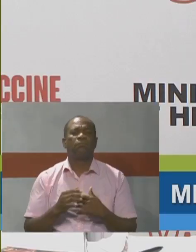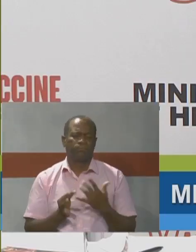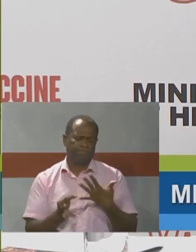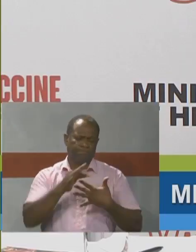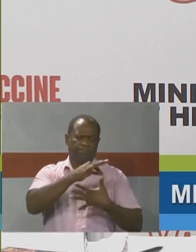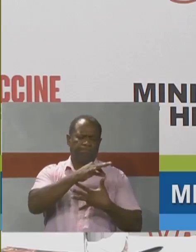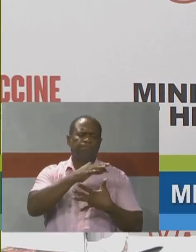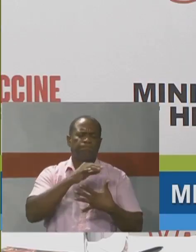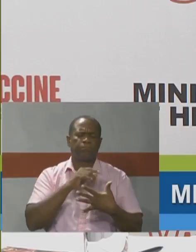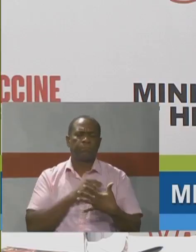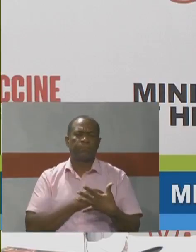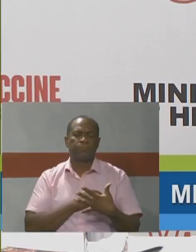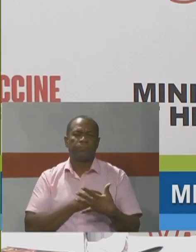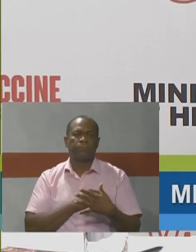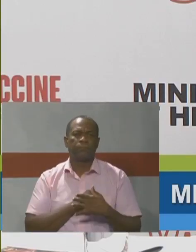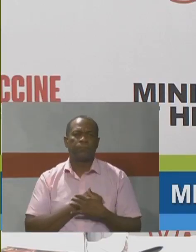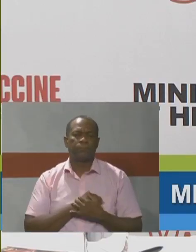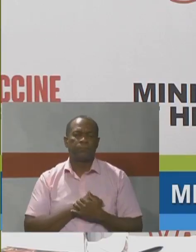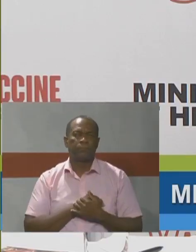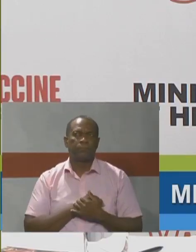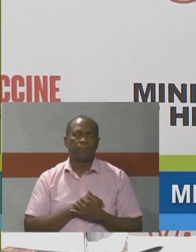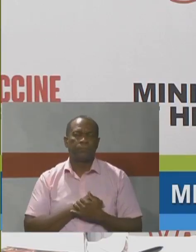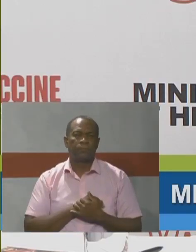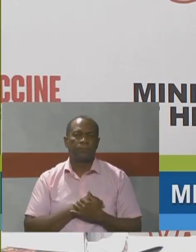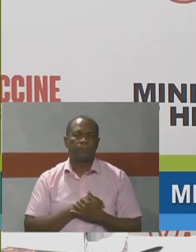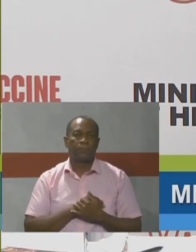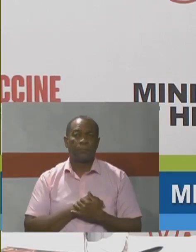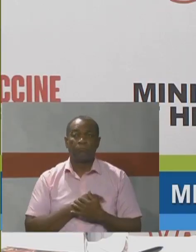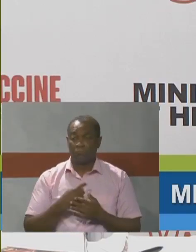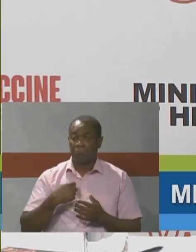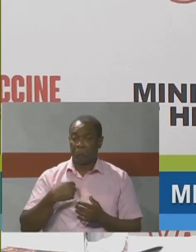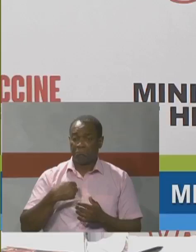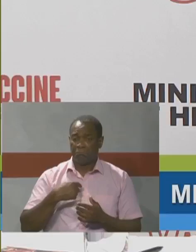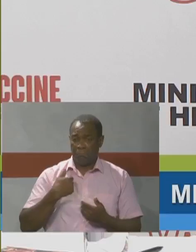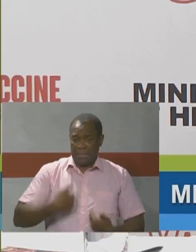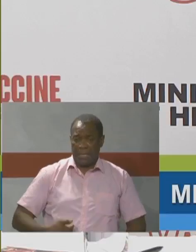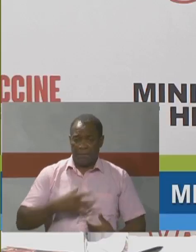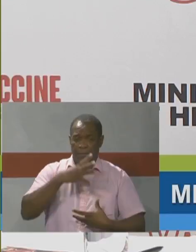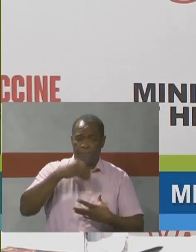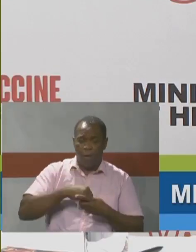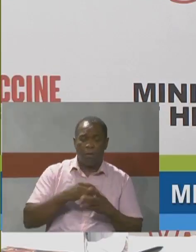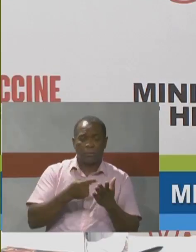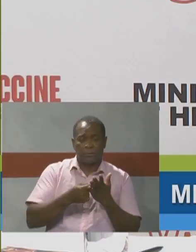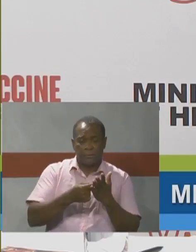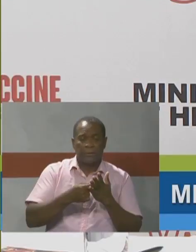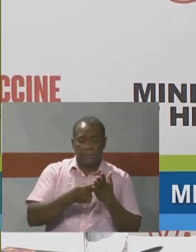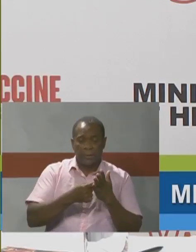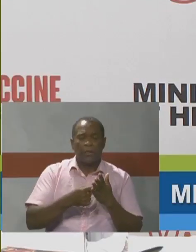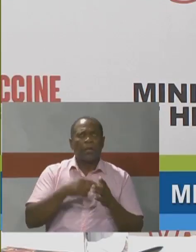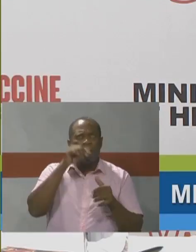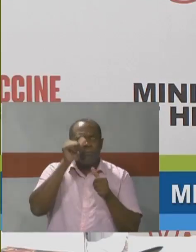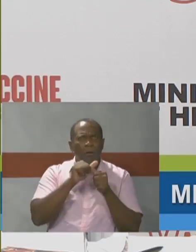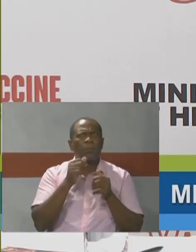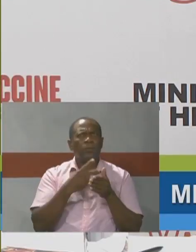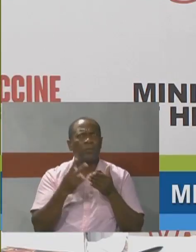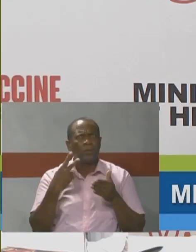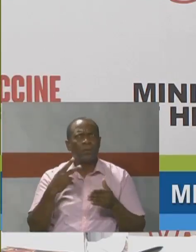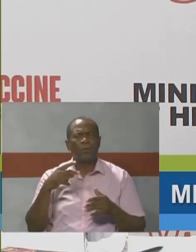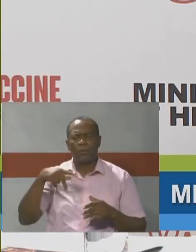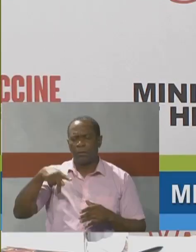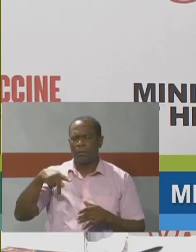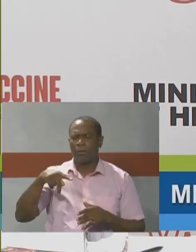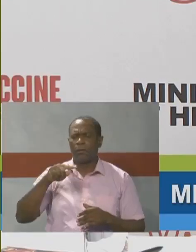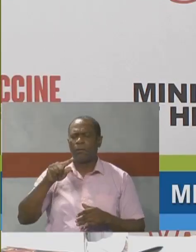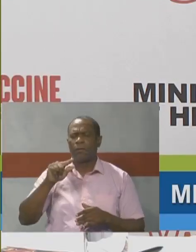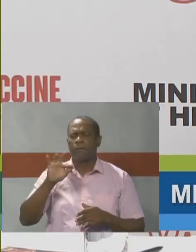which I was a party to, Pfizer indicated a couple of weeks ago when we last met with them bilaterally that they